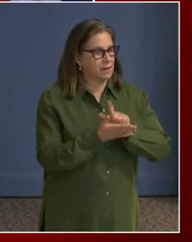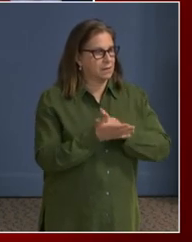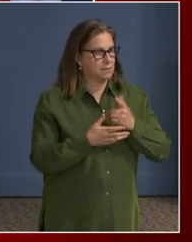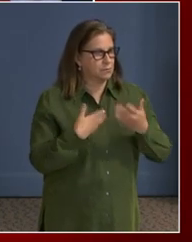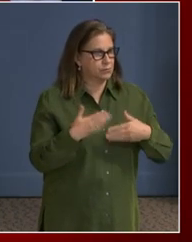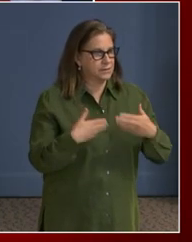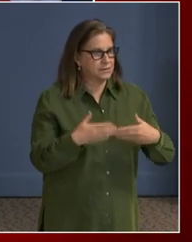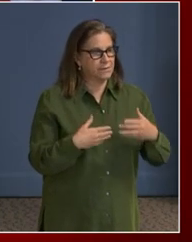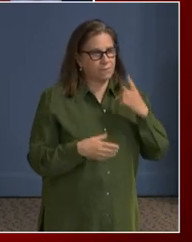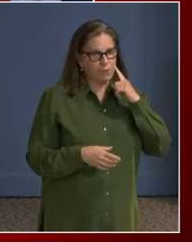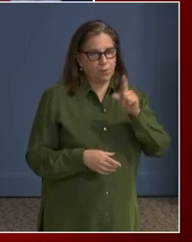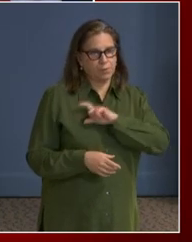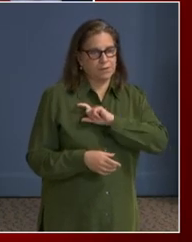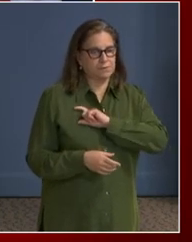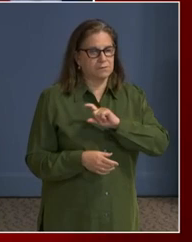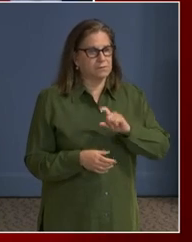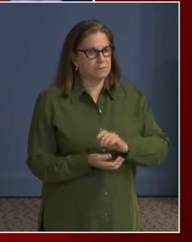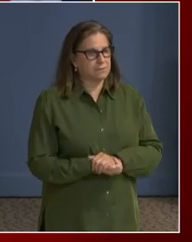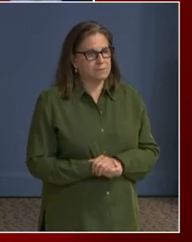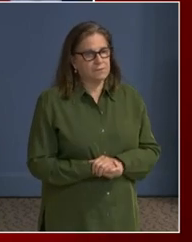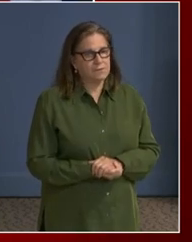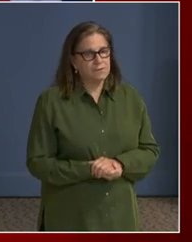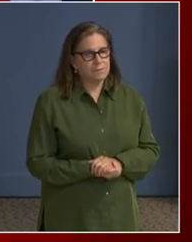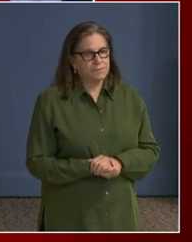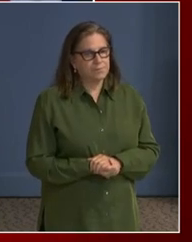Yes, sir. Yes, I'd like to ask the chief about